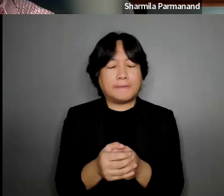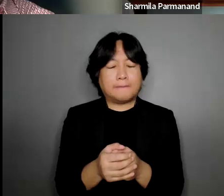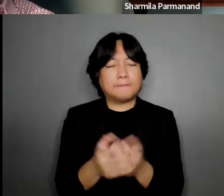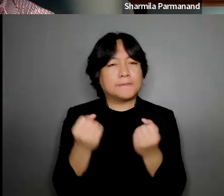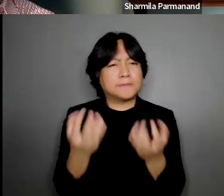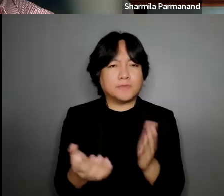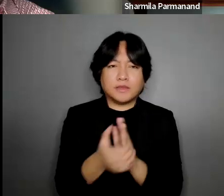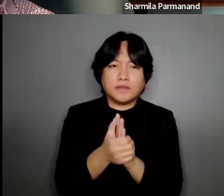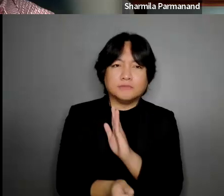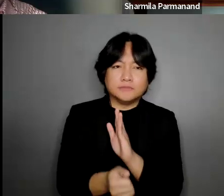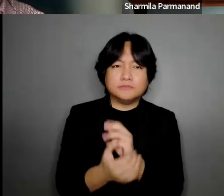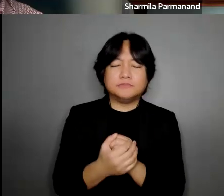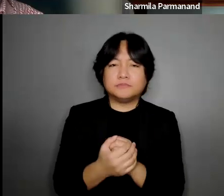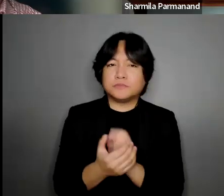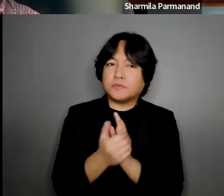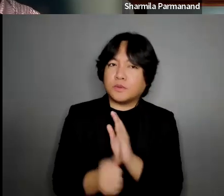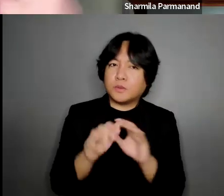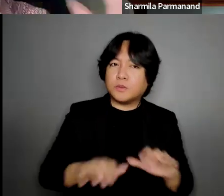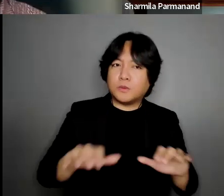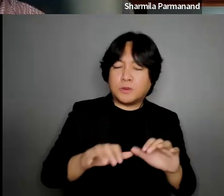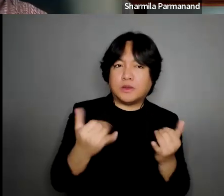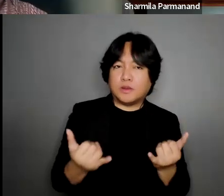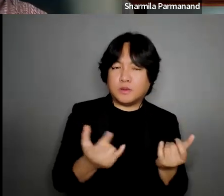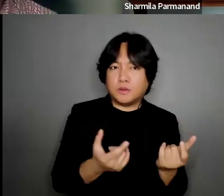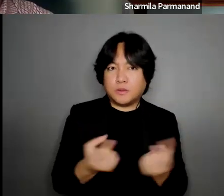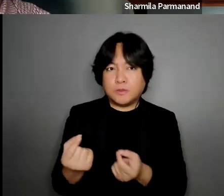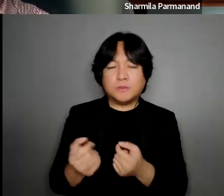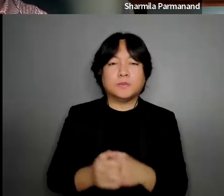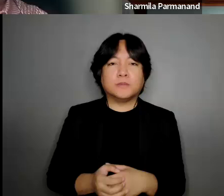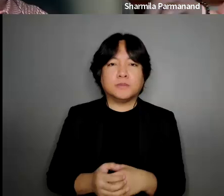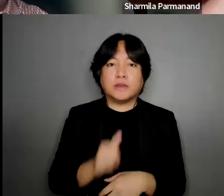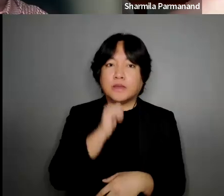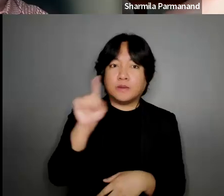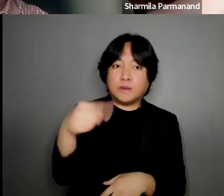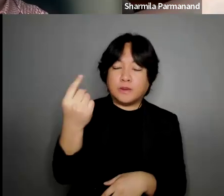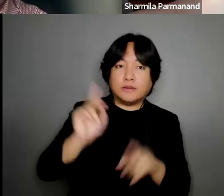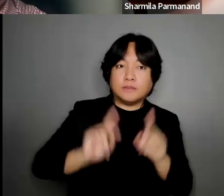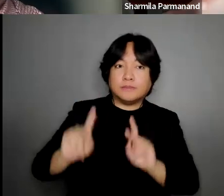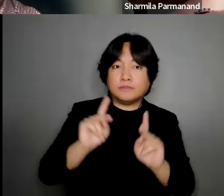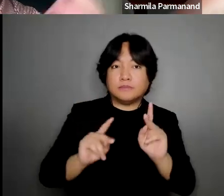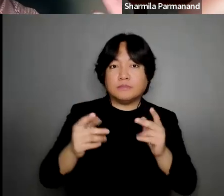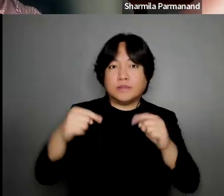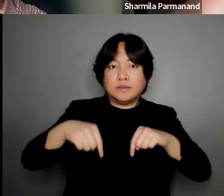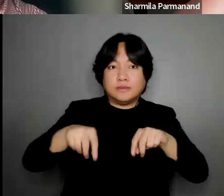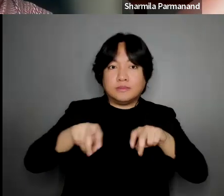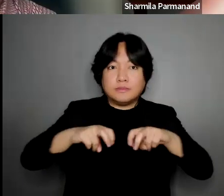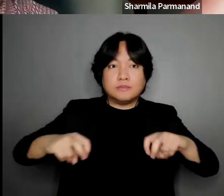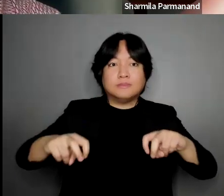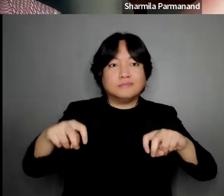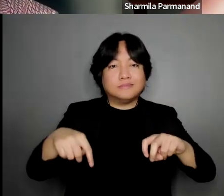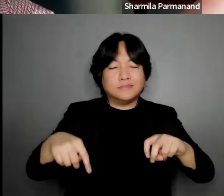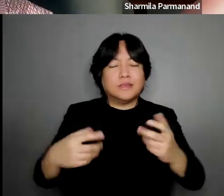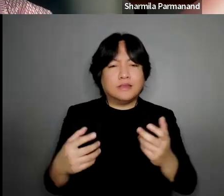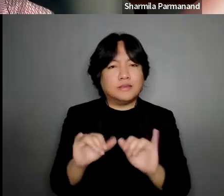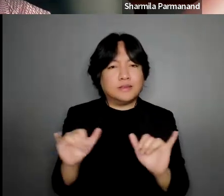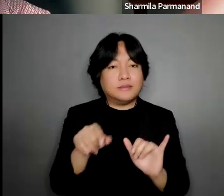excellent work that's being done, not just by the people in this panel, but just people